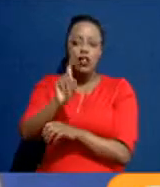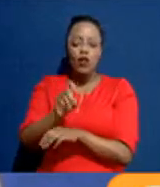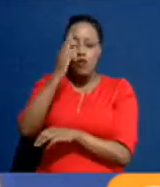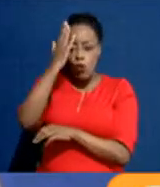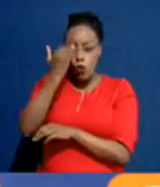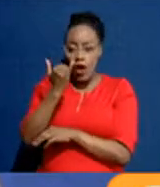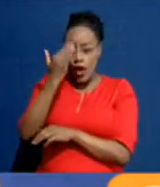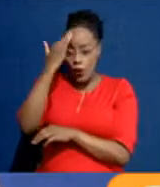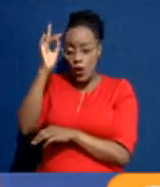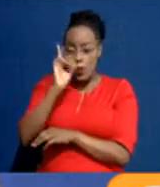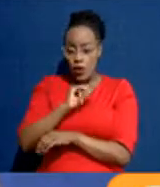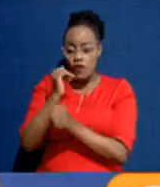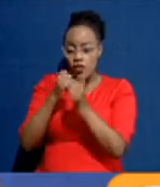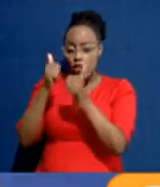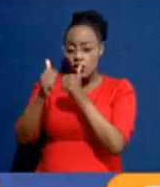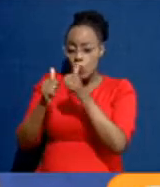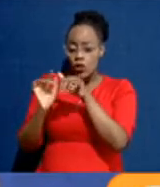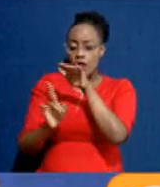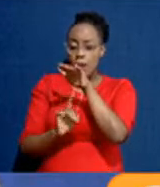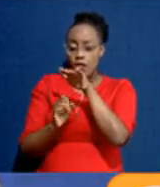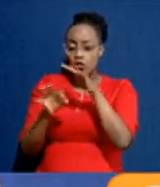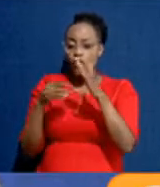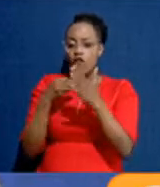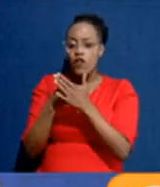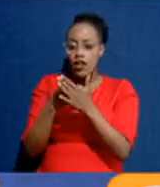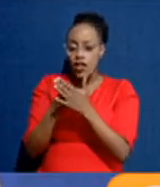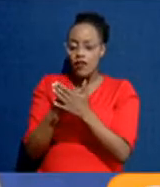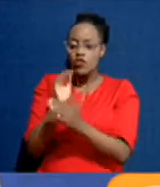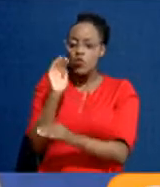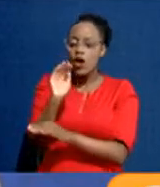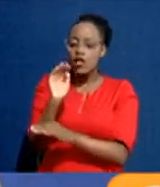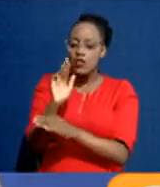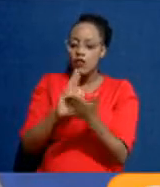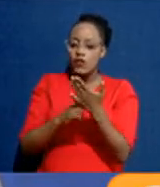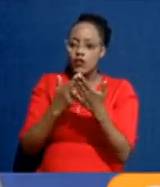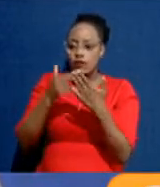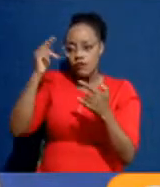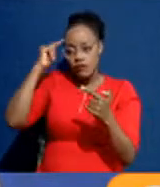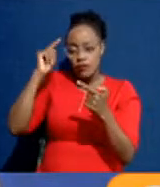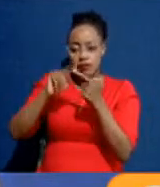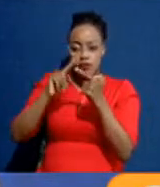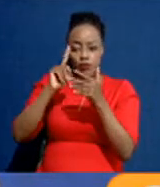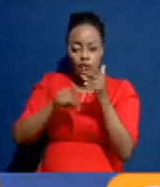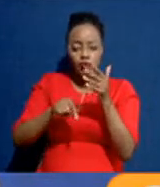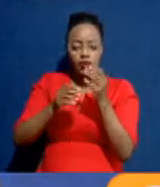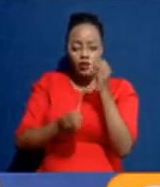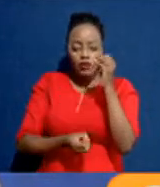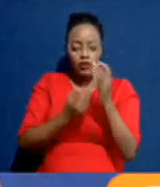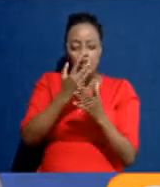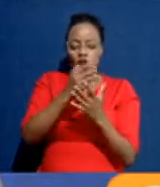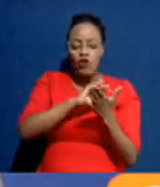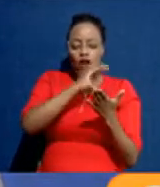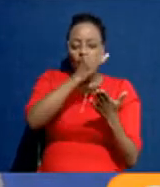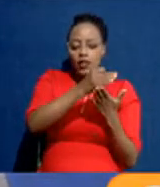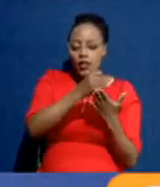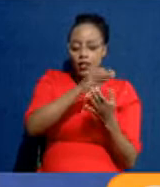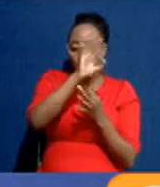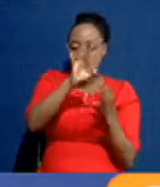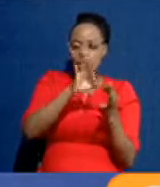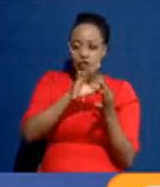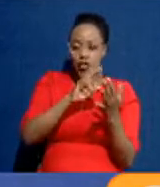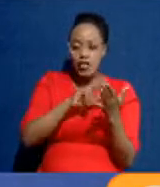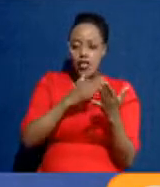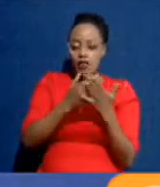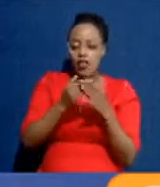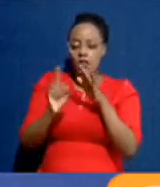the action to be taken by the Minister of Finance is to seek resources for purposes of funding certain government projects. Okay. Minister for Agriculture is to let